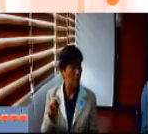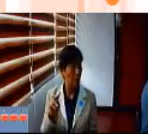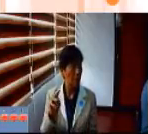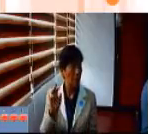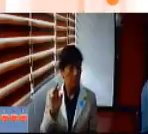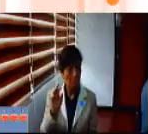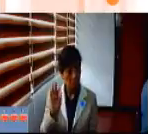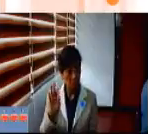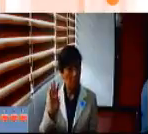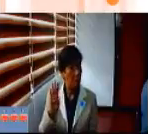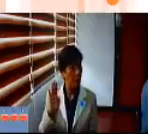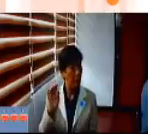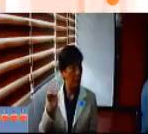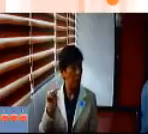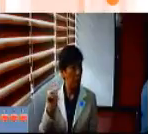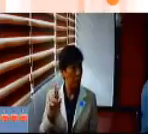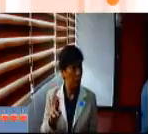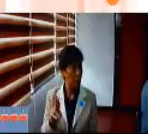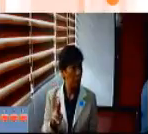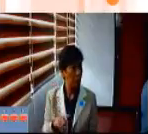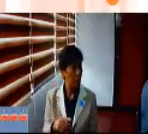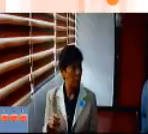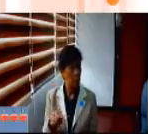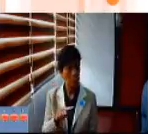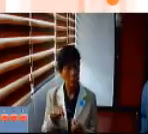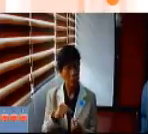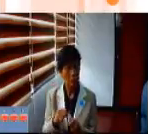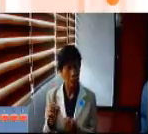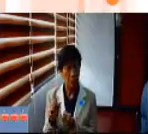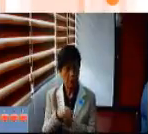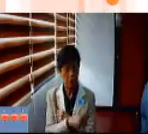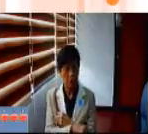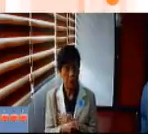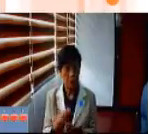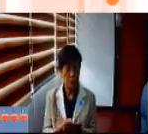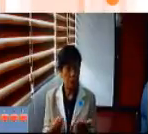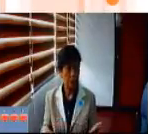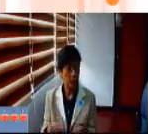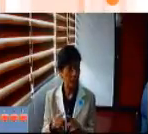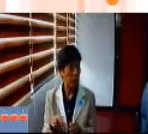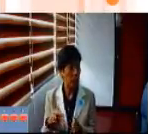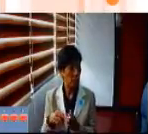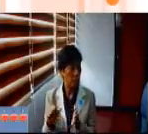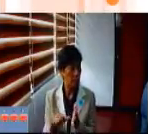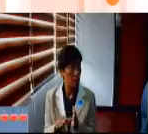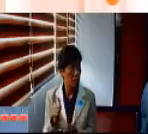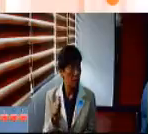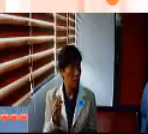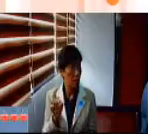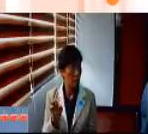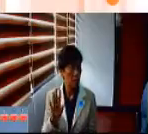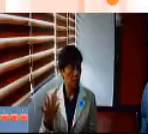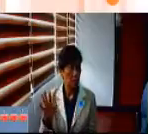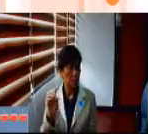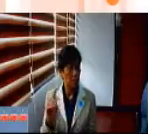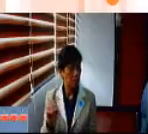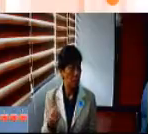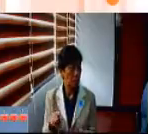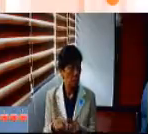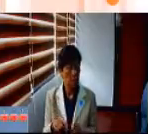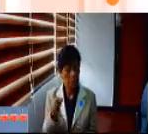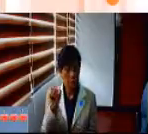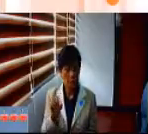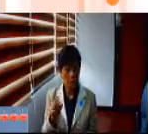research arm of the Bureau of Fisheries and Aquatic Resources as per Republic Act 8550. And as a focal person of